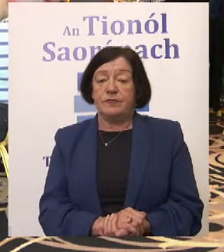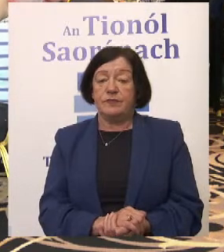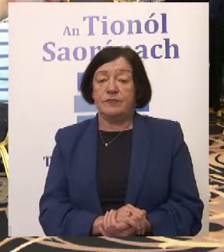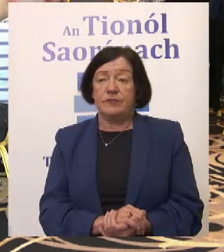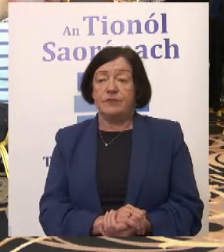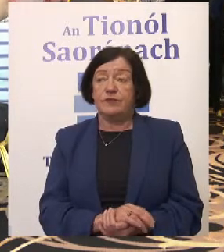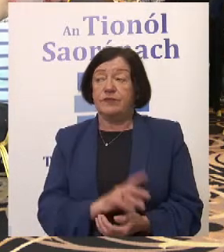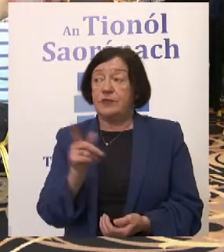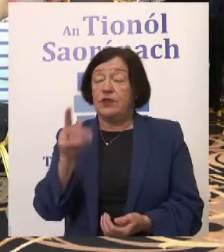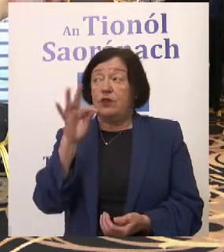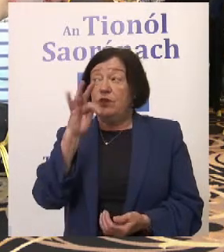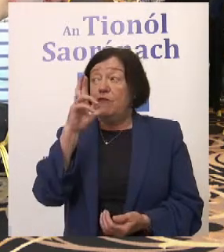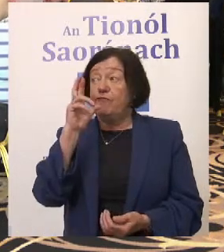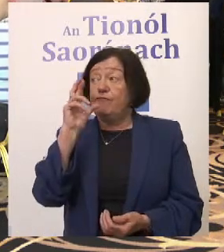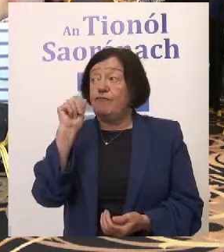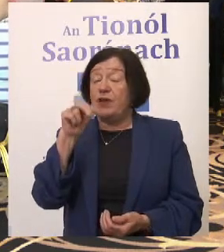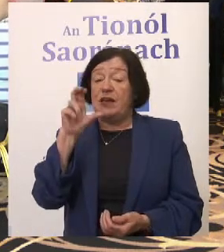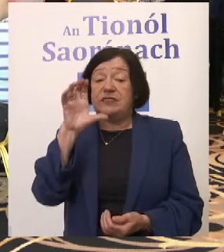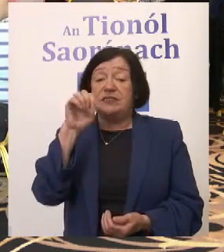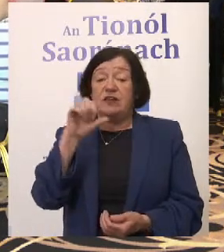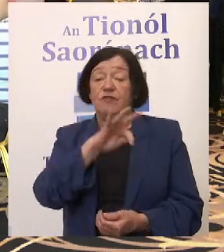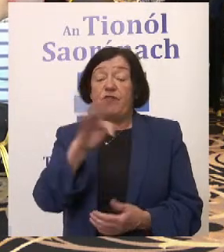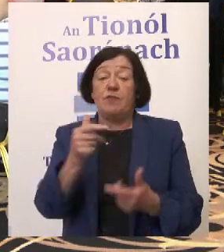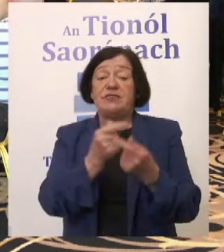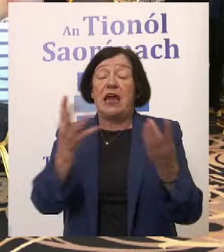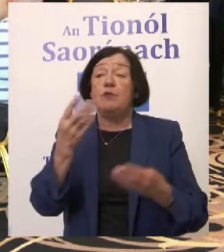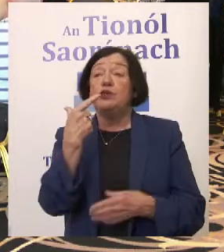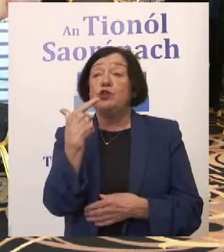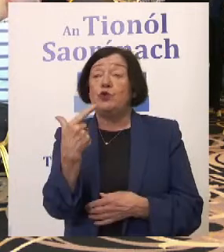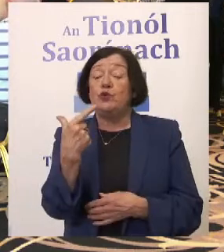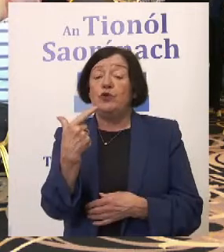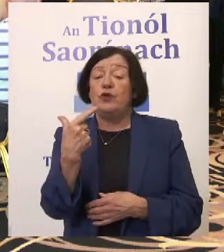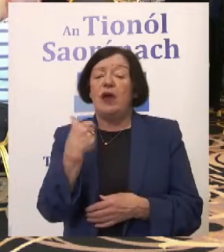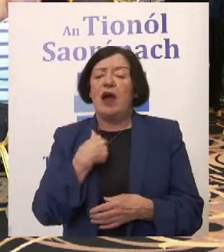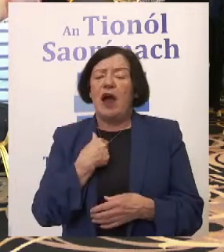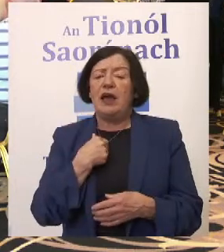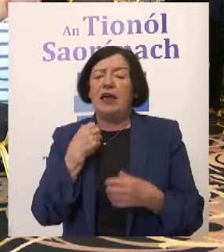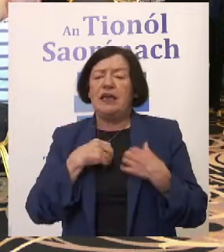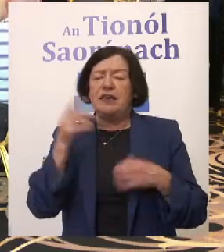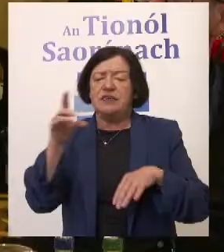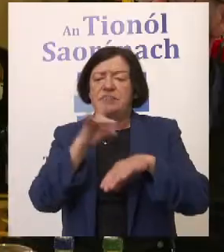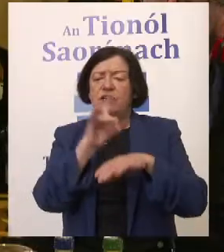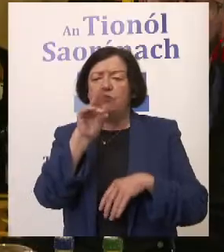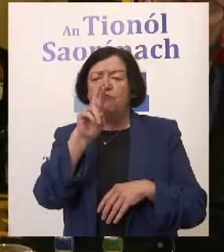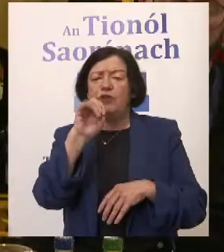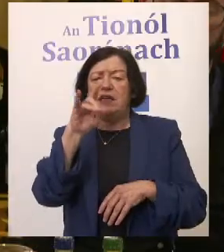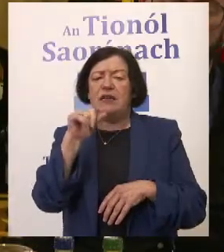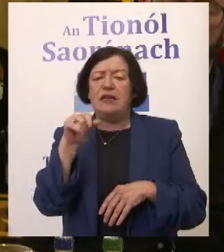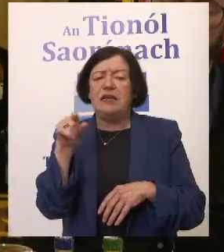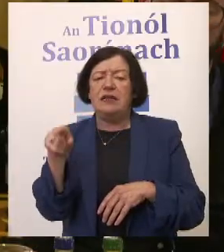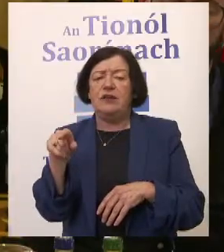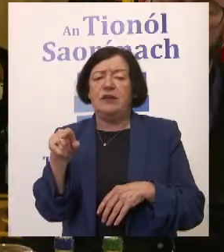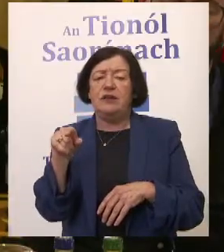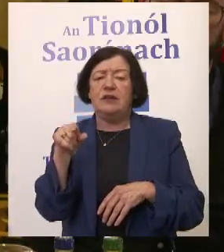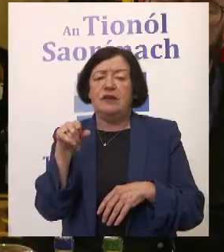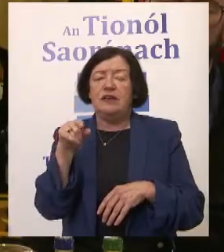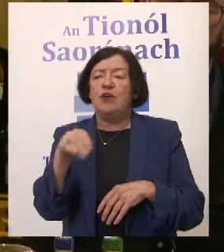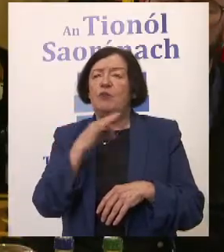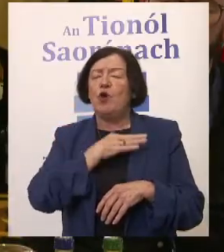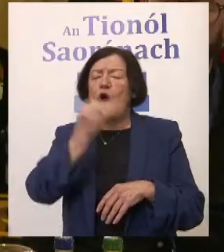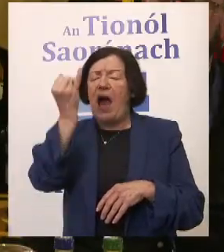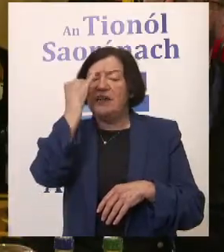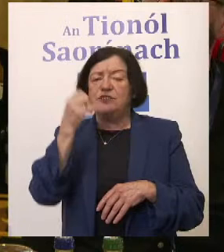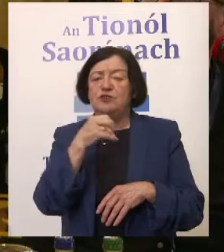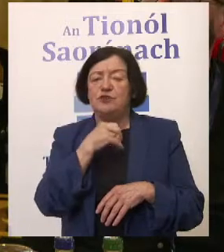Francis also. Thank you. Hi, Francis from Table 2. I'm interested if Dr. Reedy believes that it would be a good idea